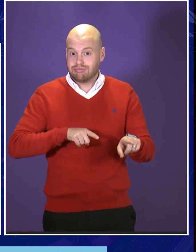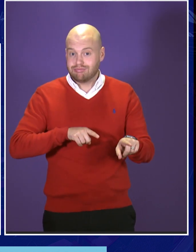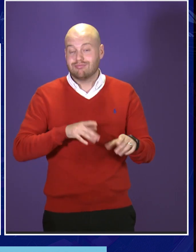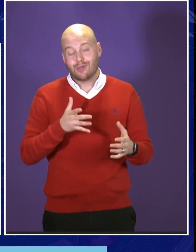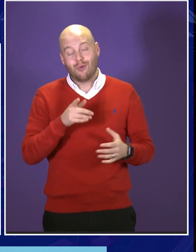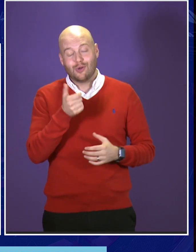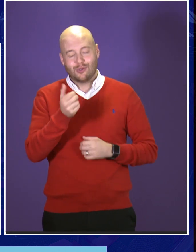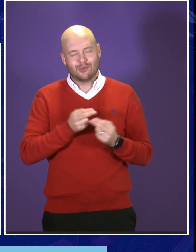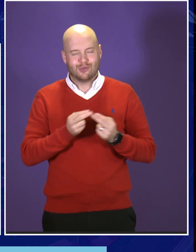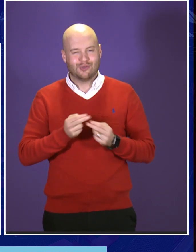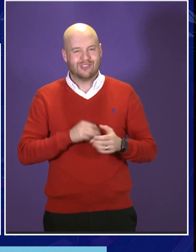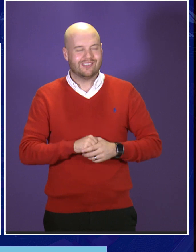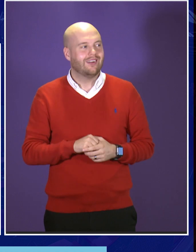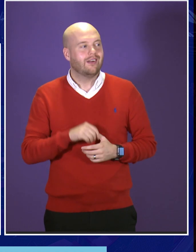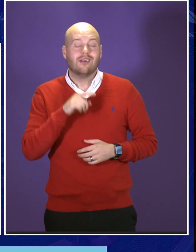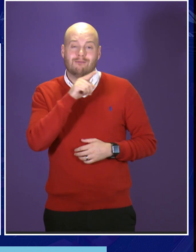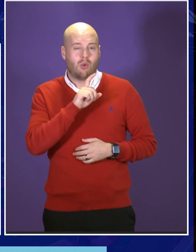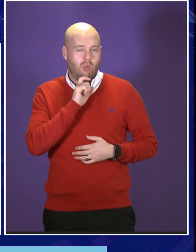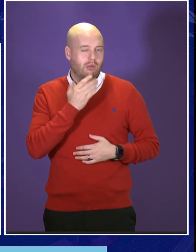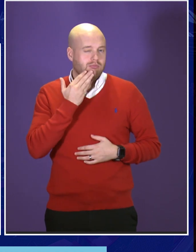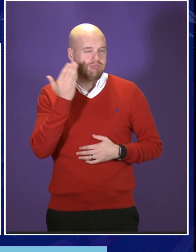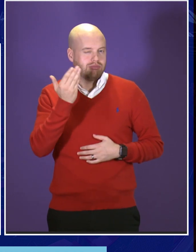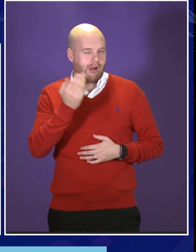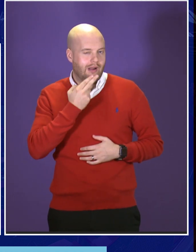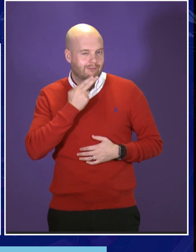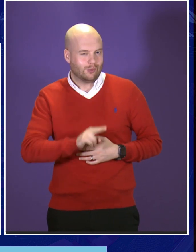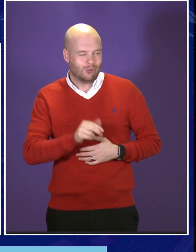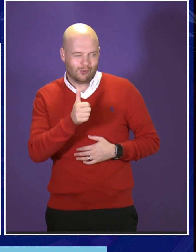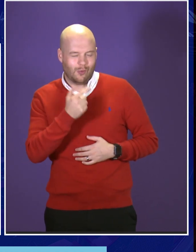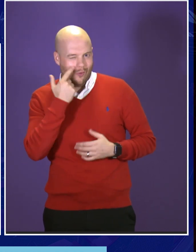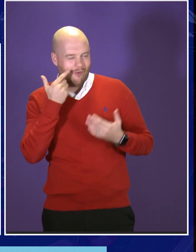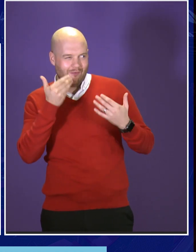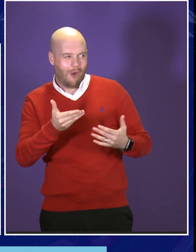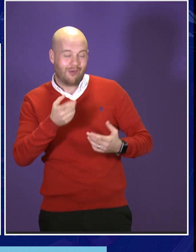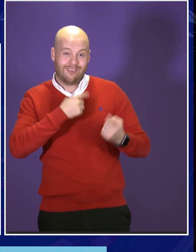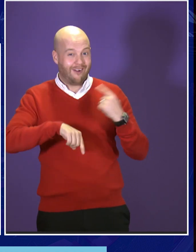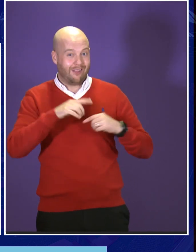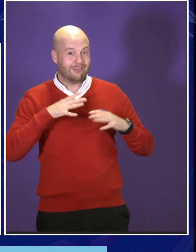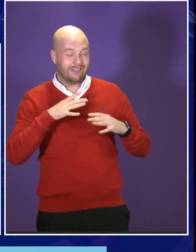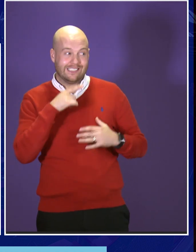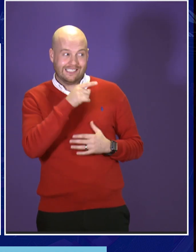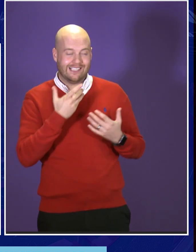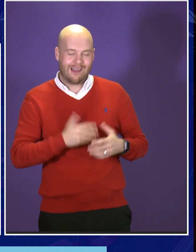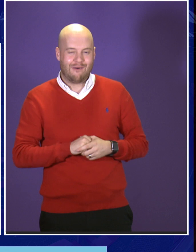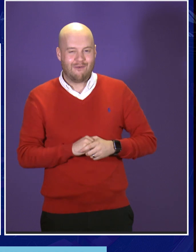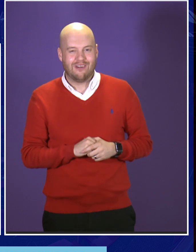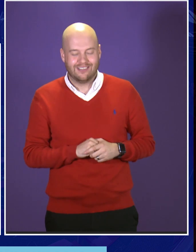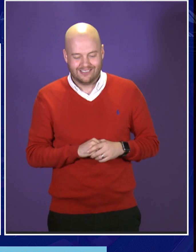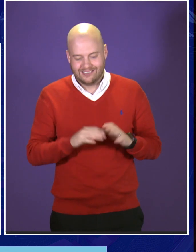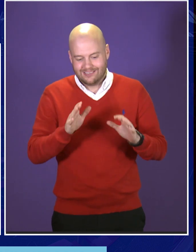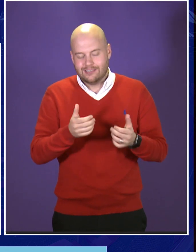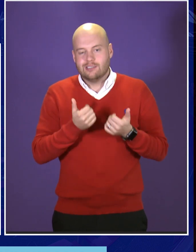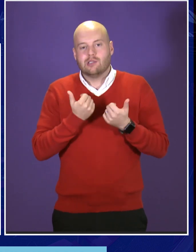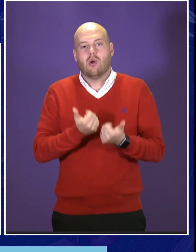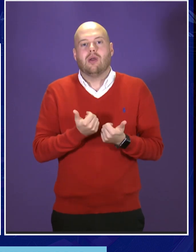news. In the afternoon. Well, we look forward to that in anticipation. We've got a big build-up now. So I was congratulating myself last night